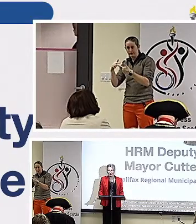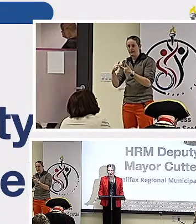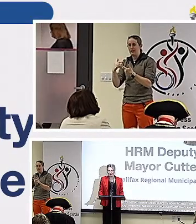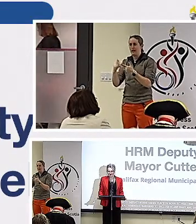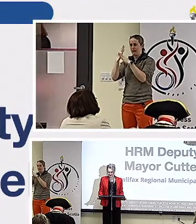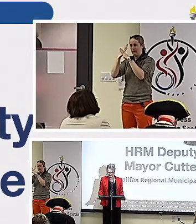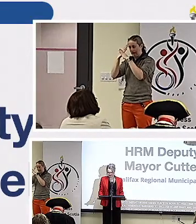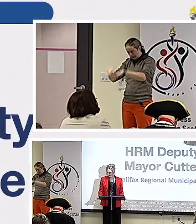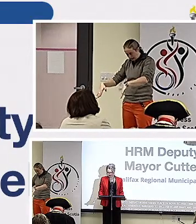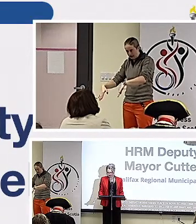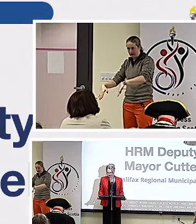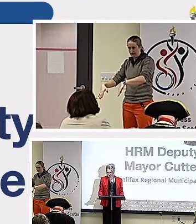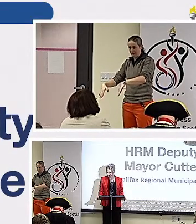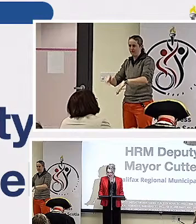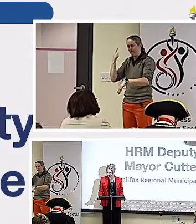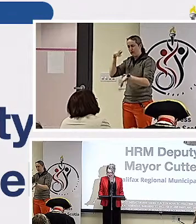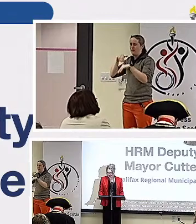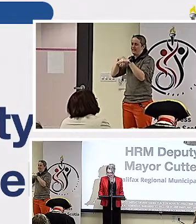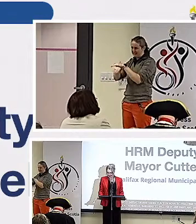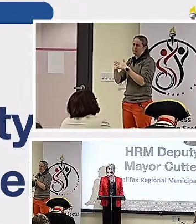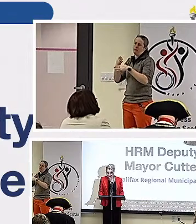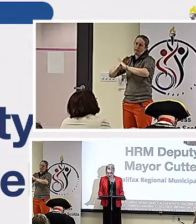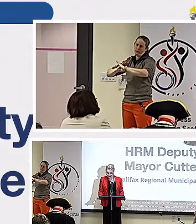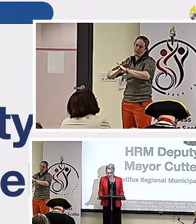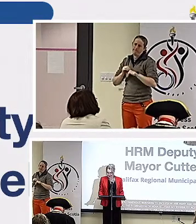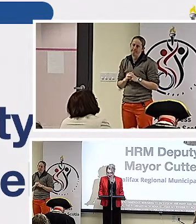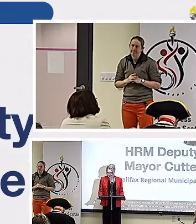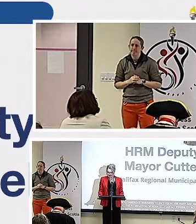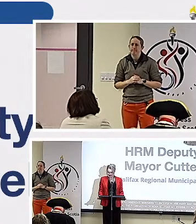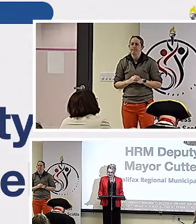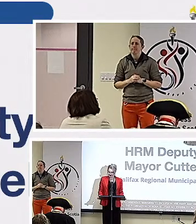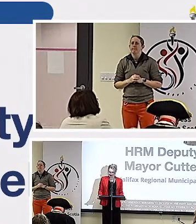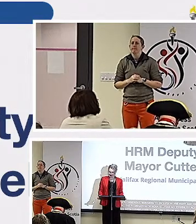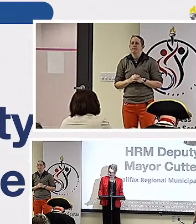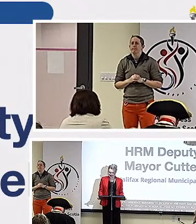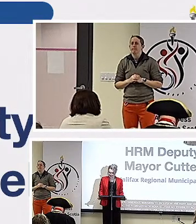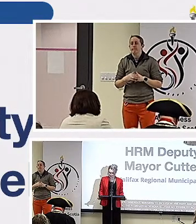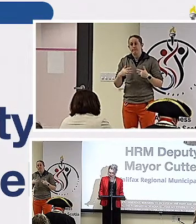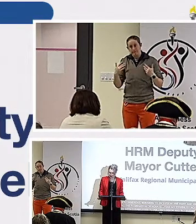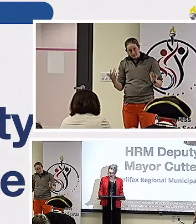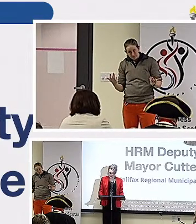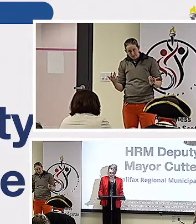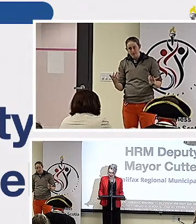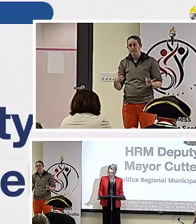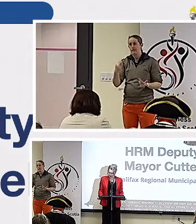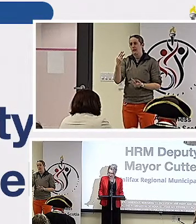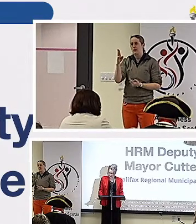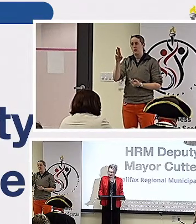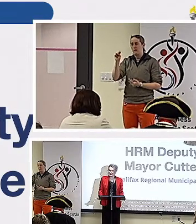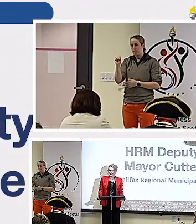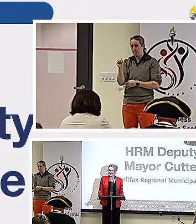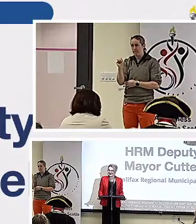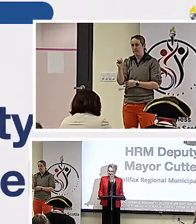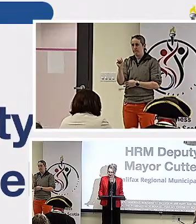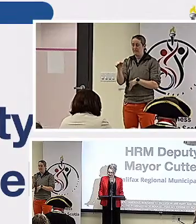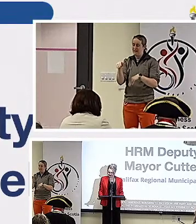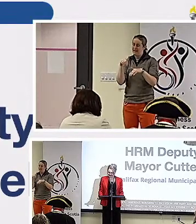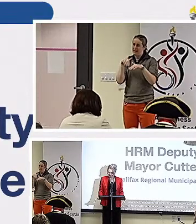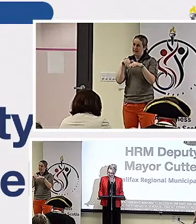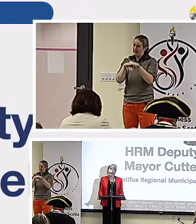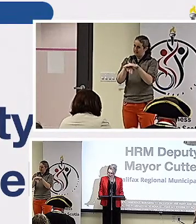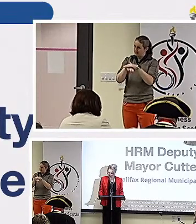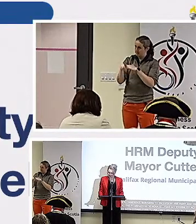accessibility barriers. And whereas Halifax Regional Municipality's